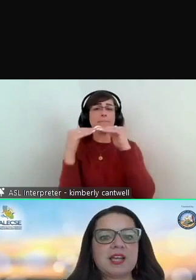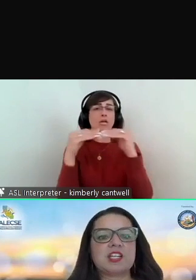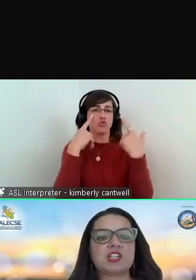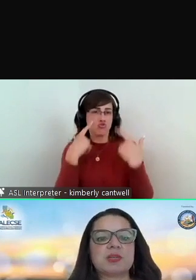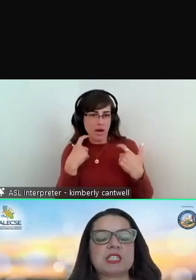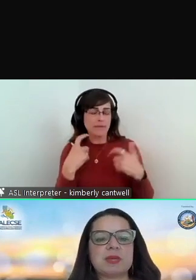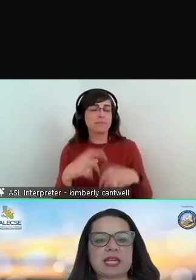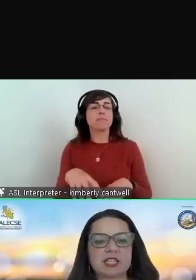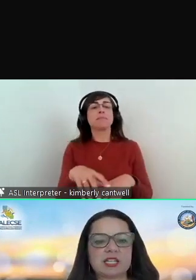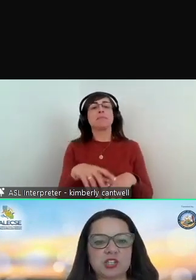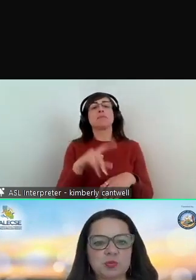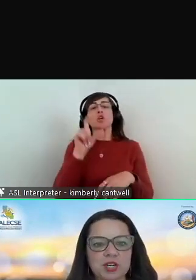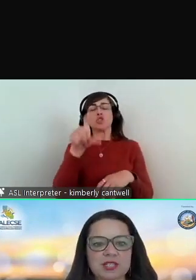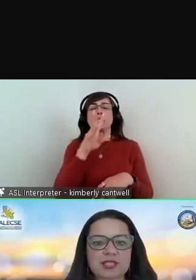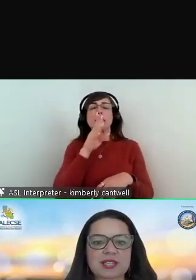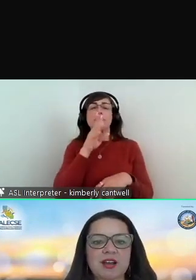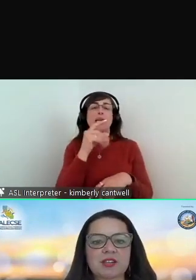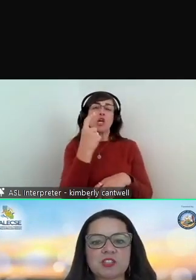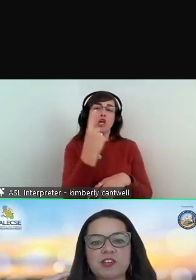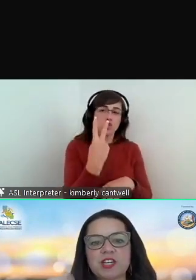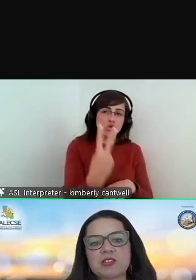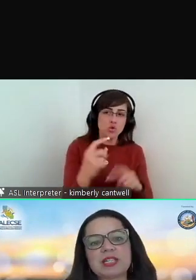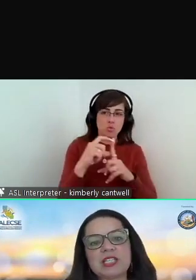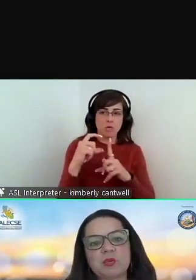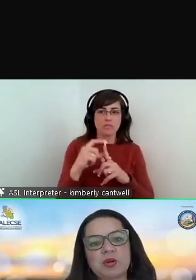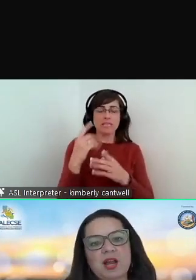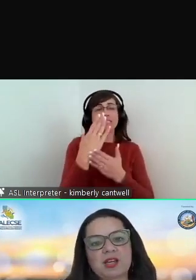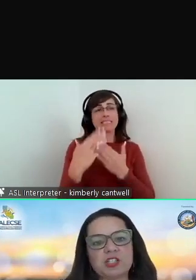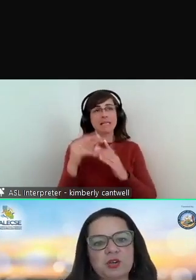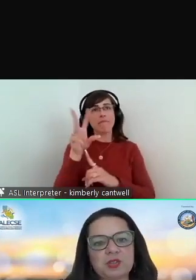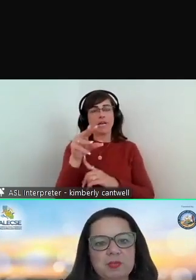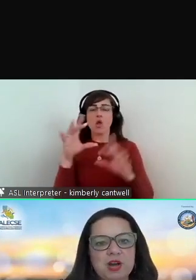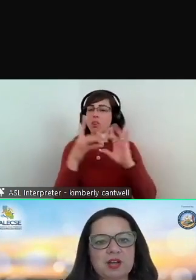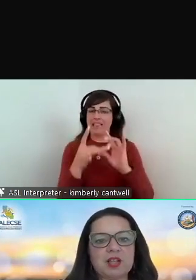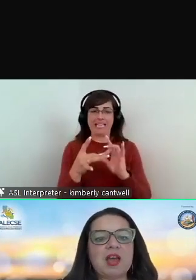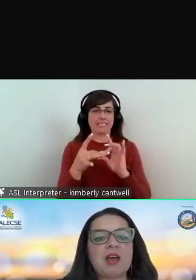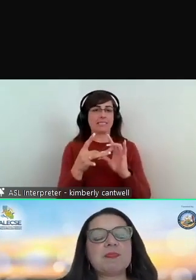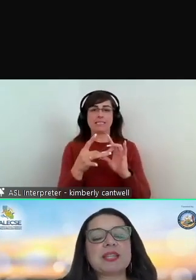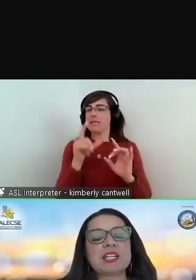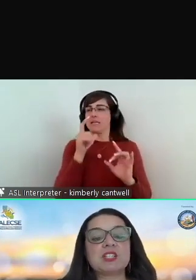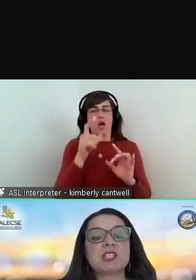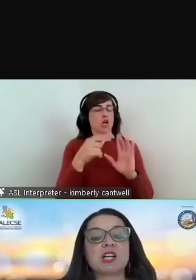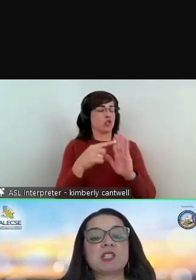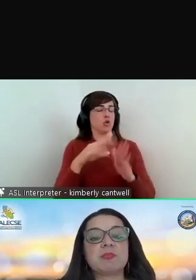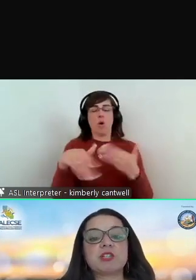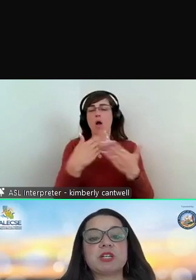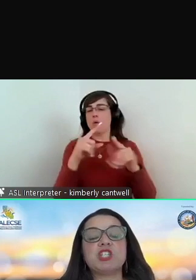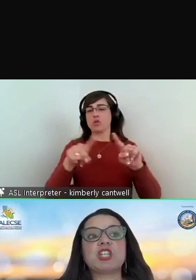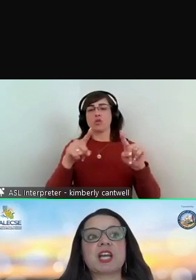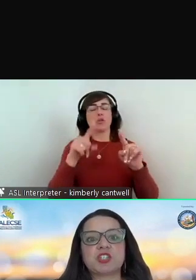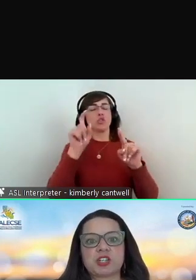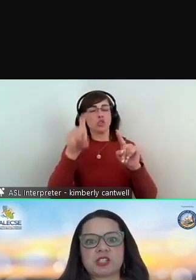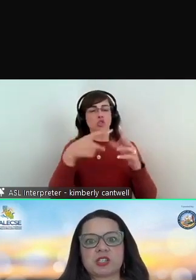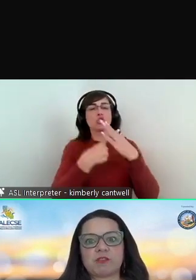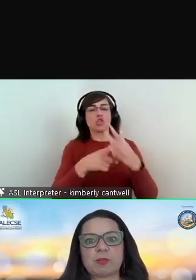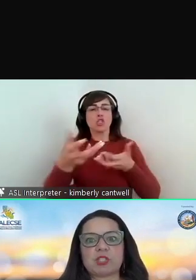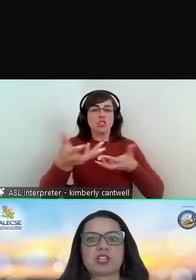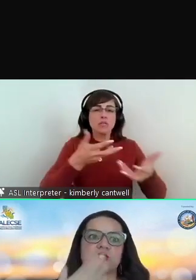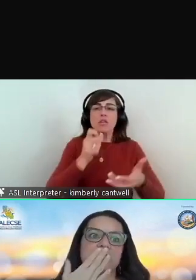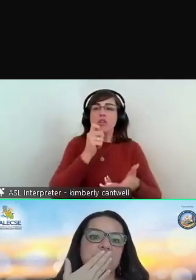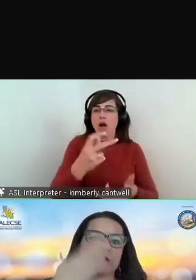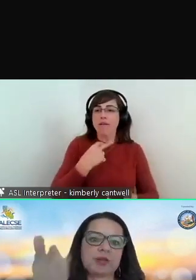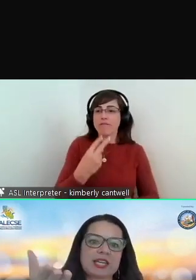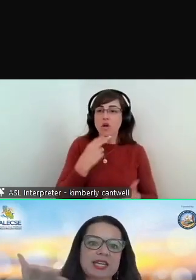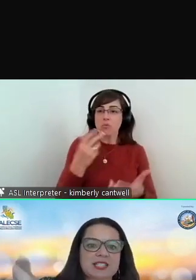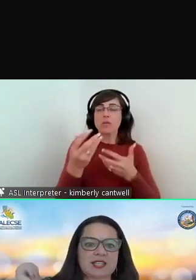crying. They should be speaking in 2 words. Now, there's videos linked here. We're not going to show them all. But they should start to be doing gestures, nonverbal